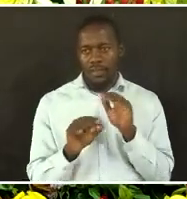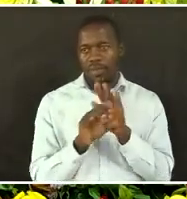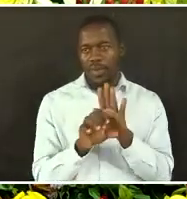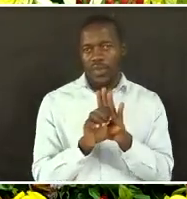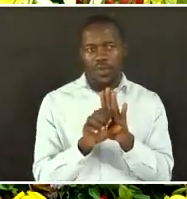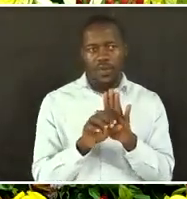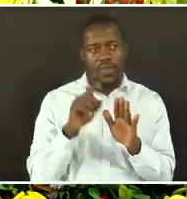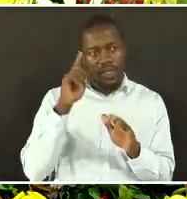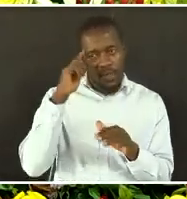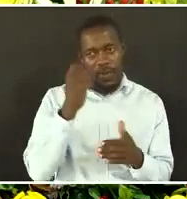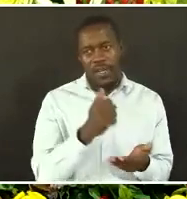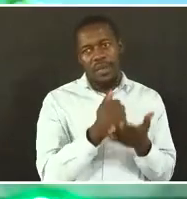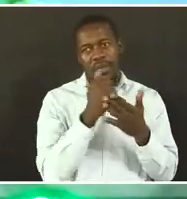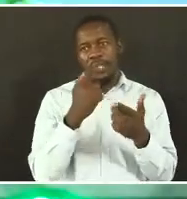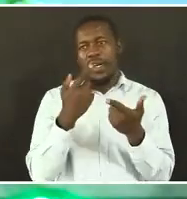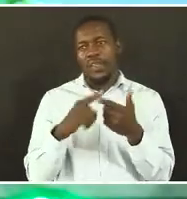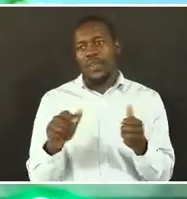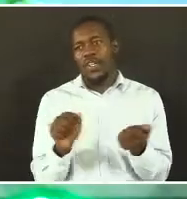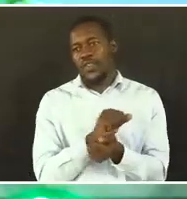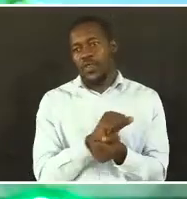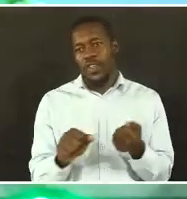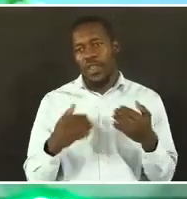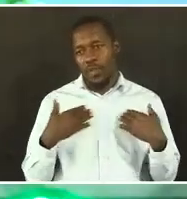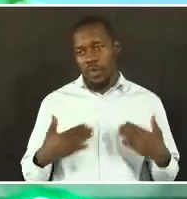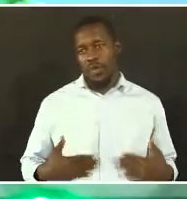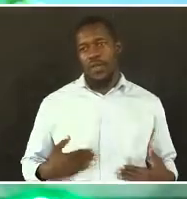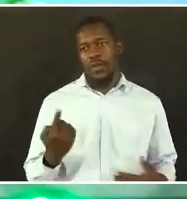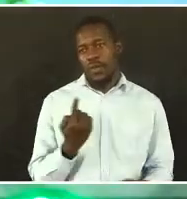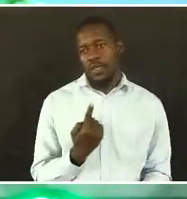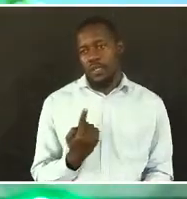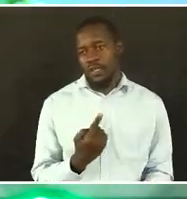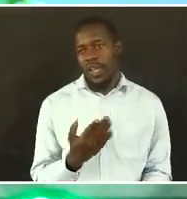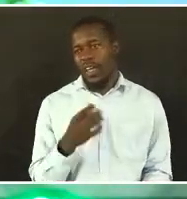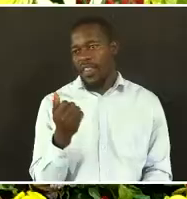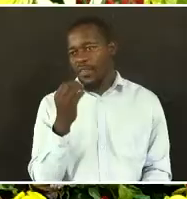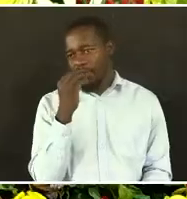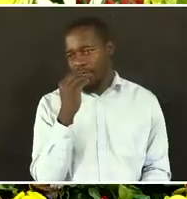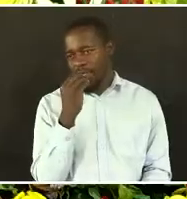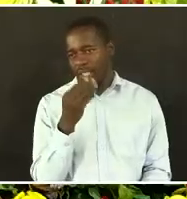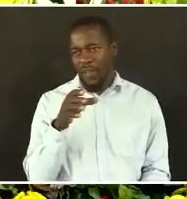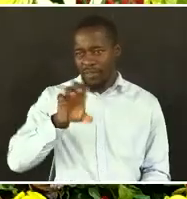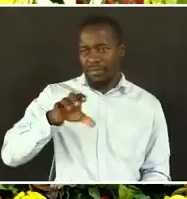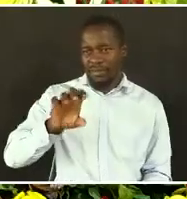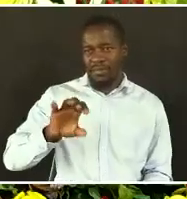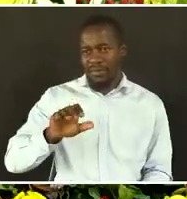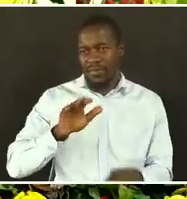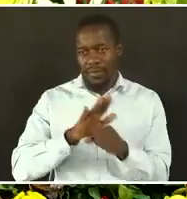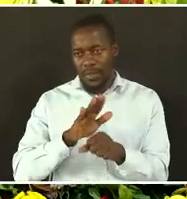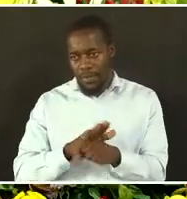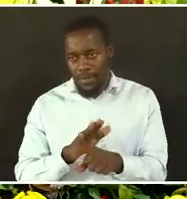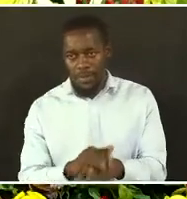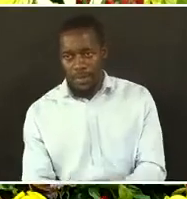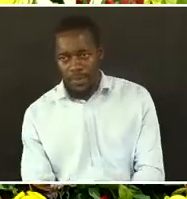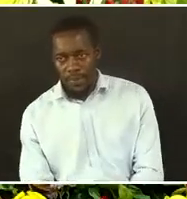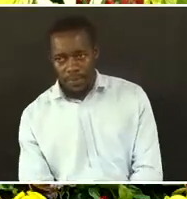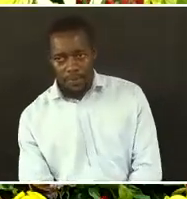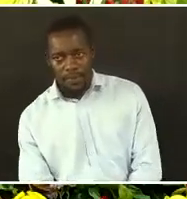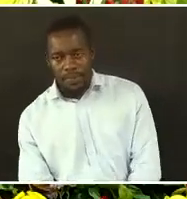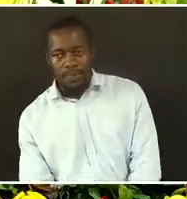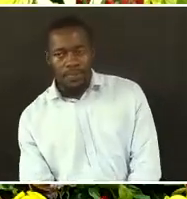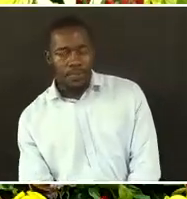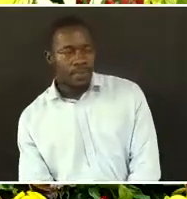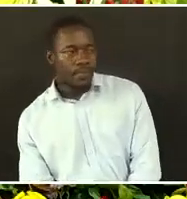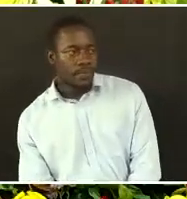Caro. So, Brother Elder Okal, you can respond to that as we do our parting